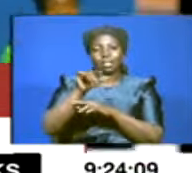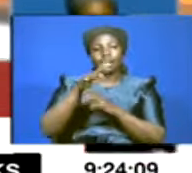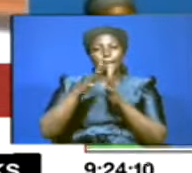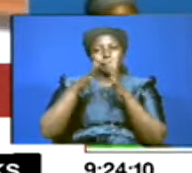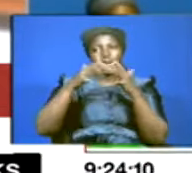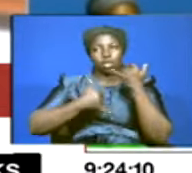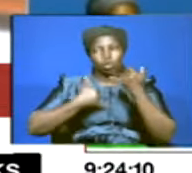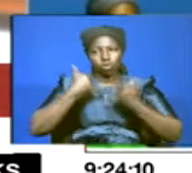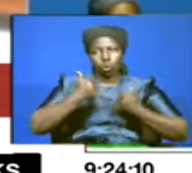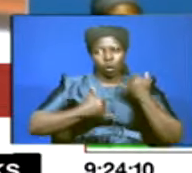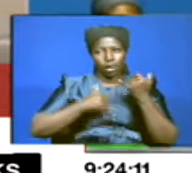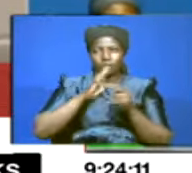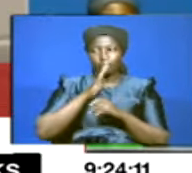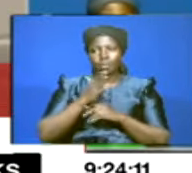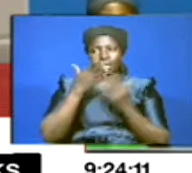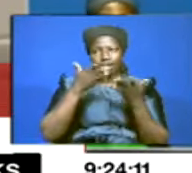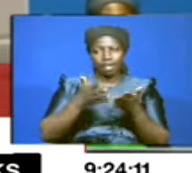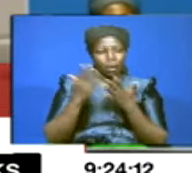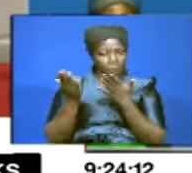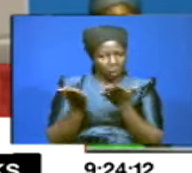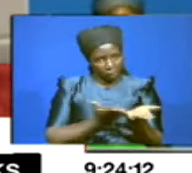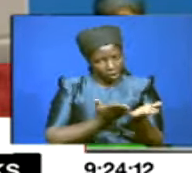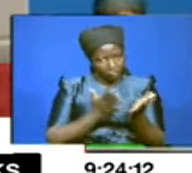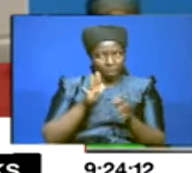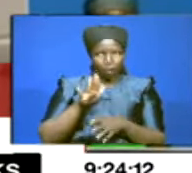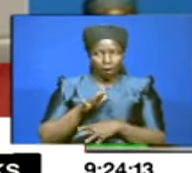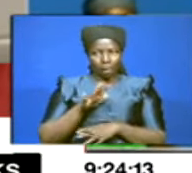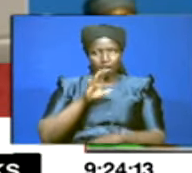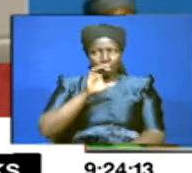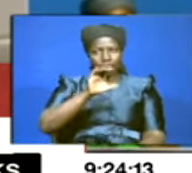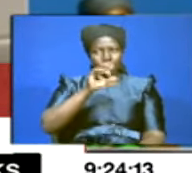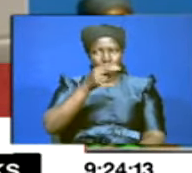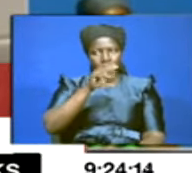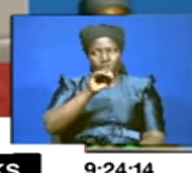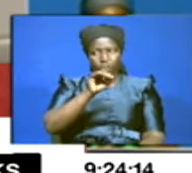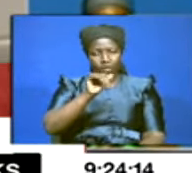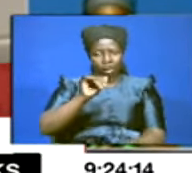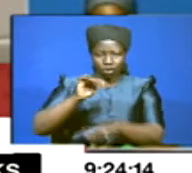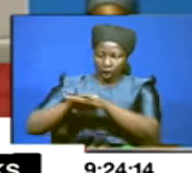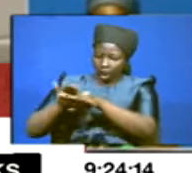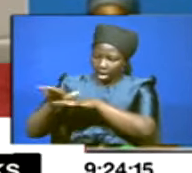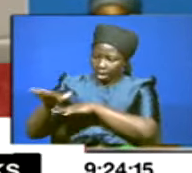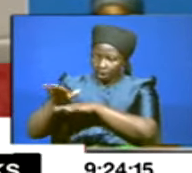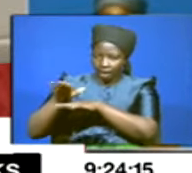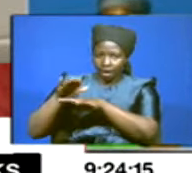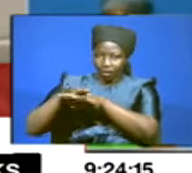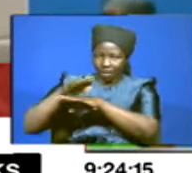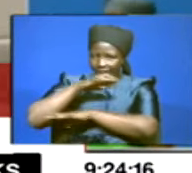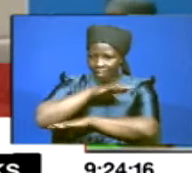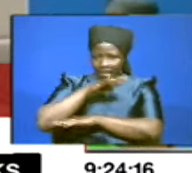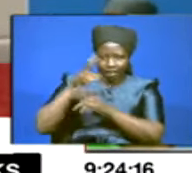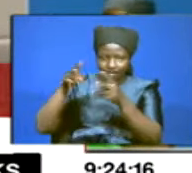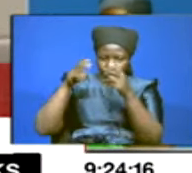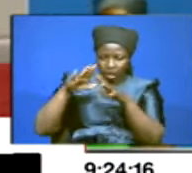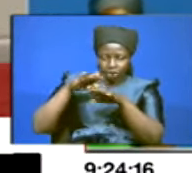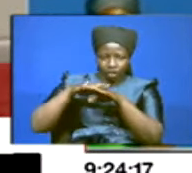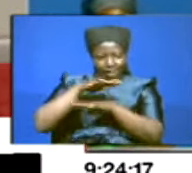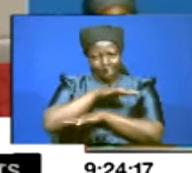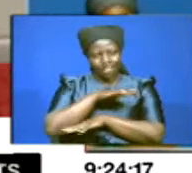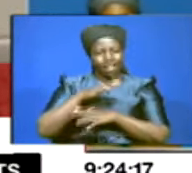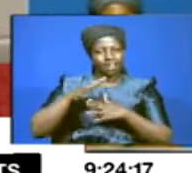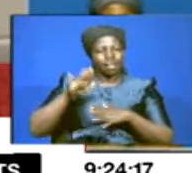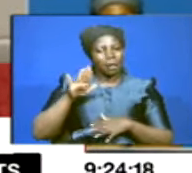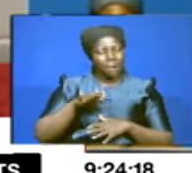back. Welcome, Madam Choda. Good evening, viewers. Good evening, madam. And very happy